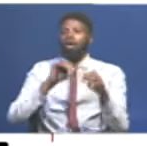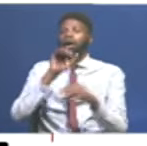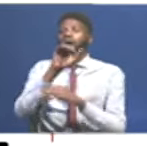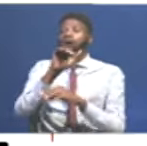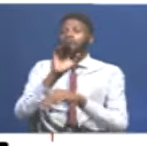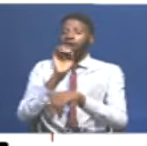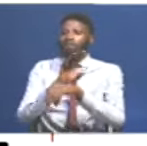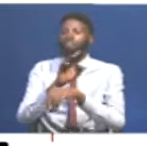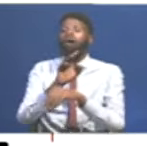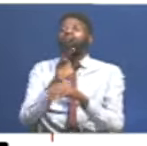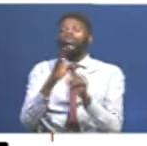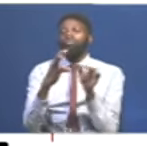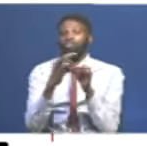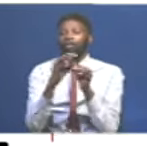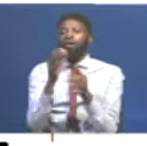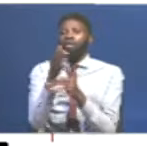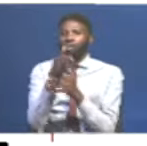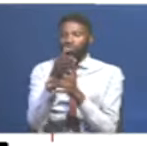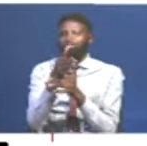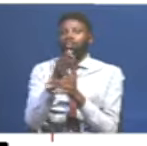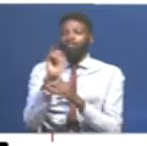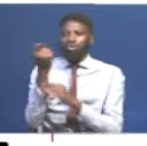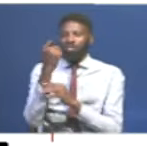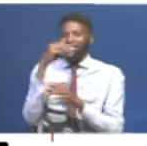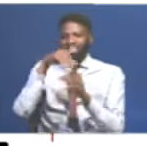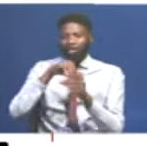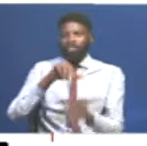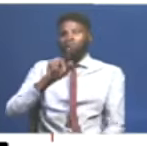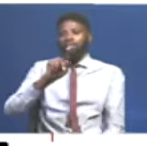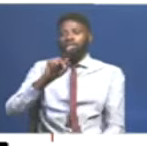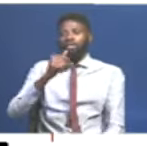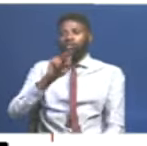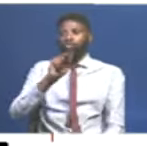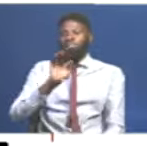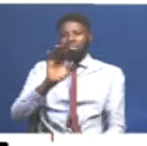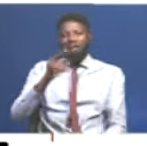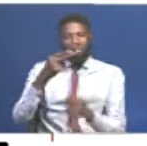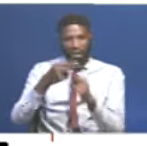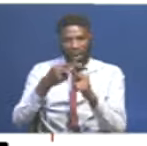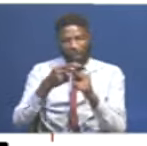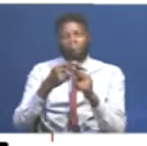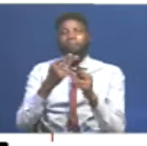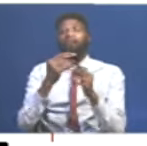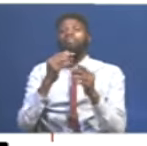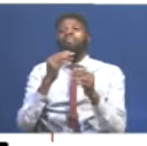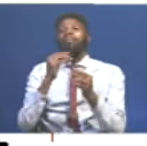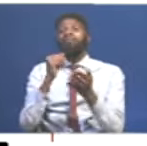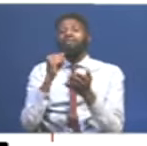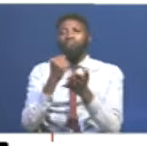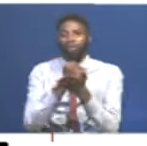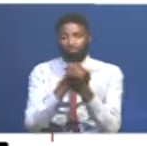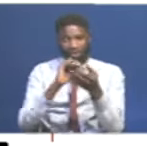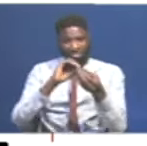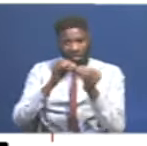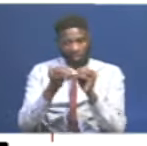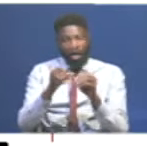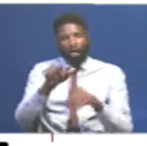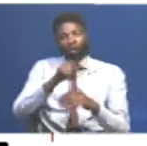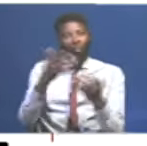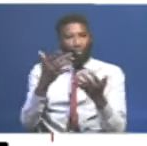embassy in Khartoum or text or WhatsApp their names, passport numbers and location to the numbers